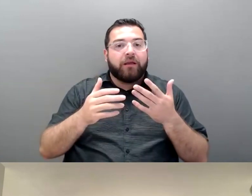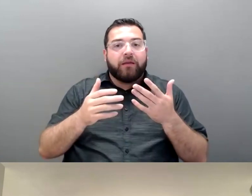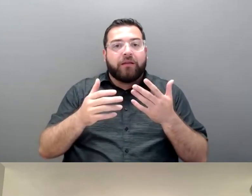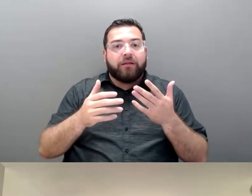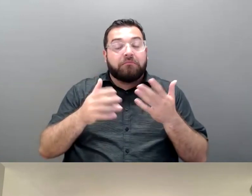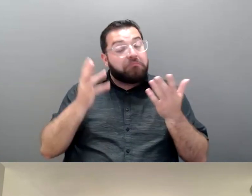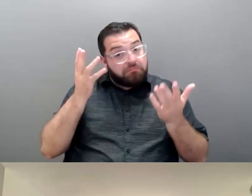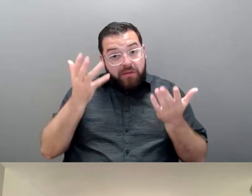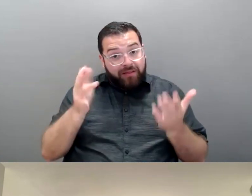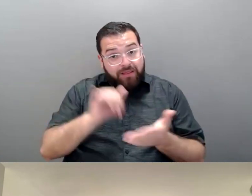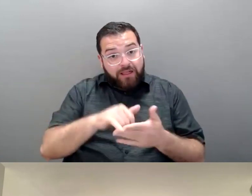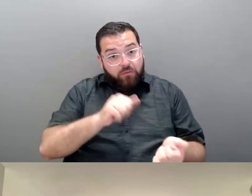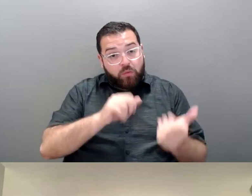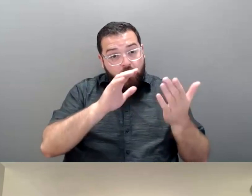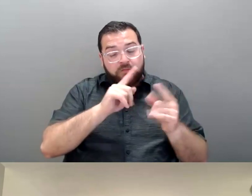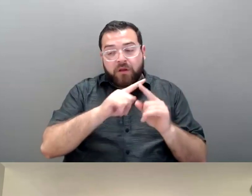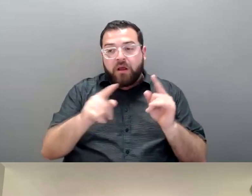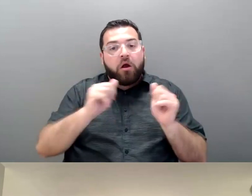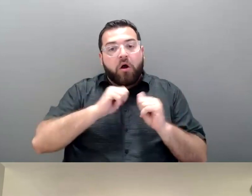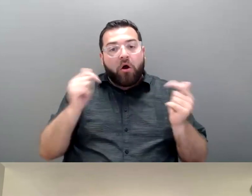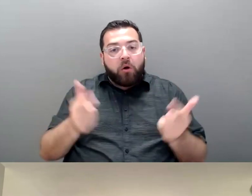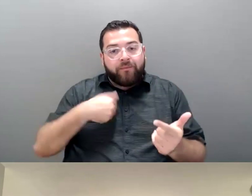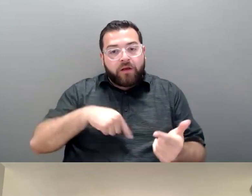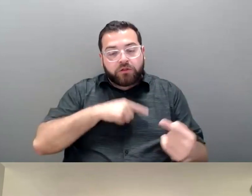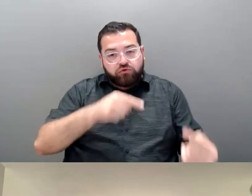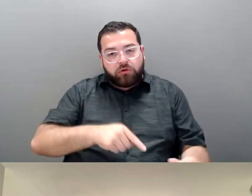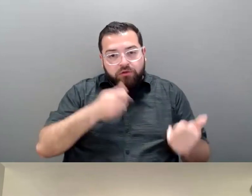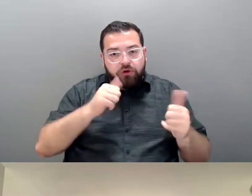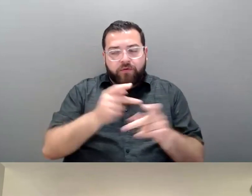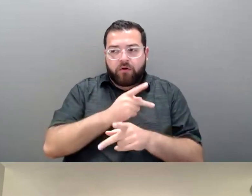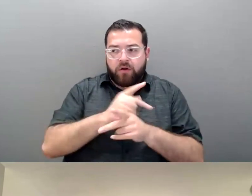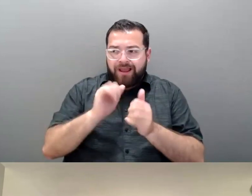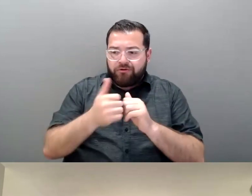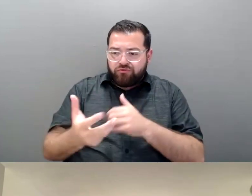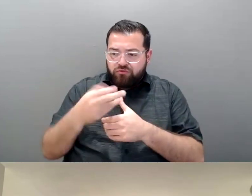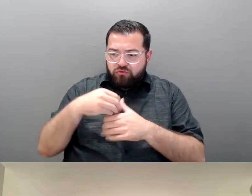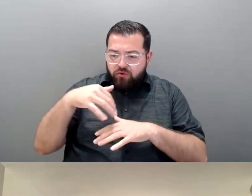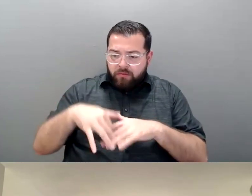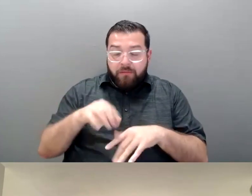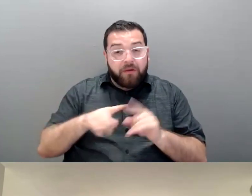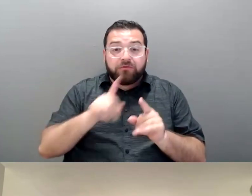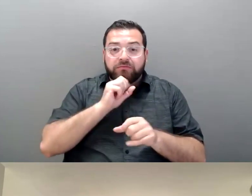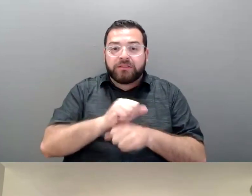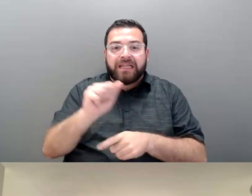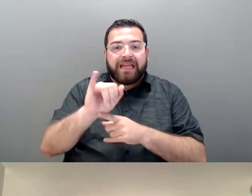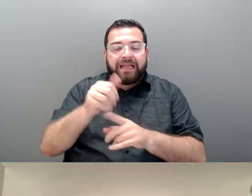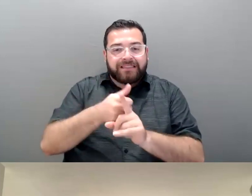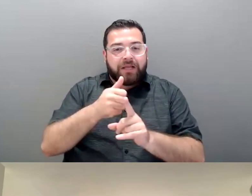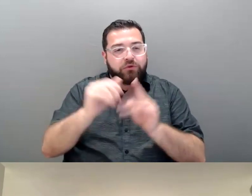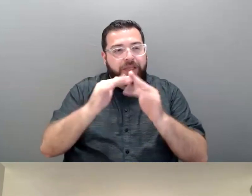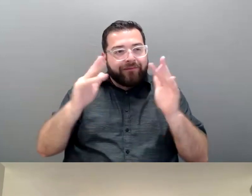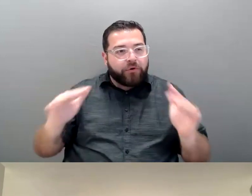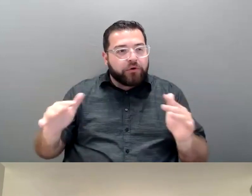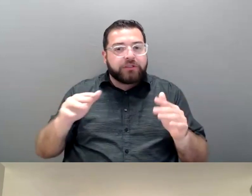many, all of us are struggling to like figure out how to incorporate it, but it's also diverse, kind of like what Lori's saying about the equity of